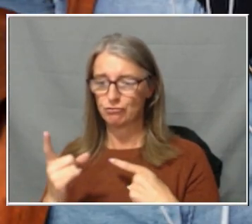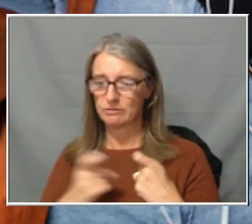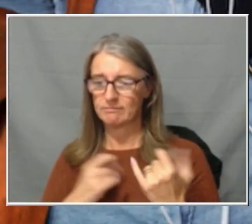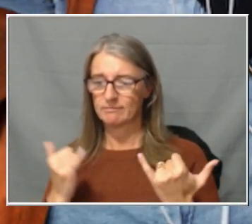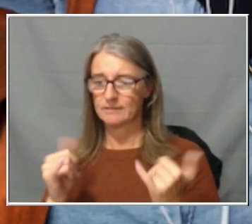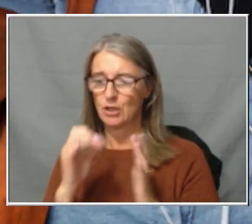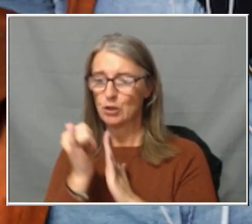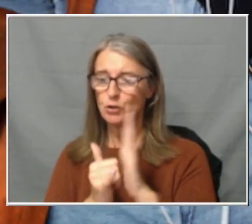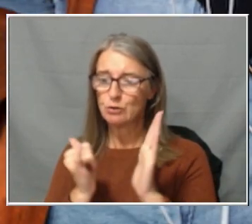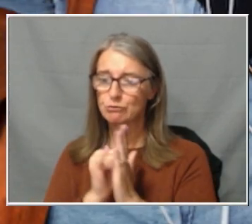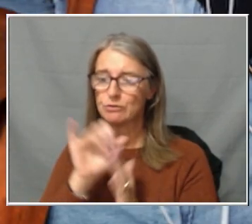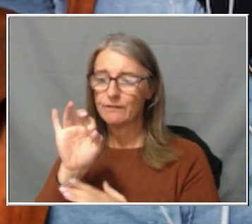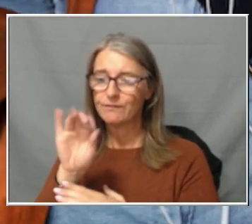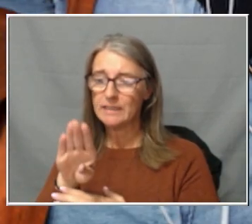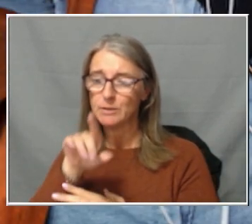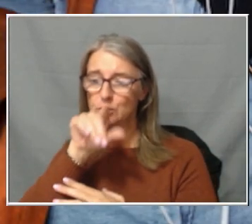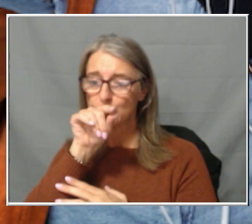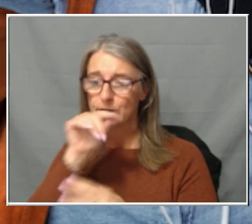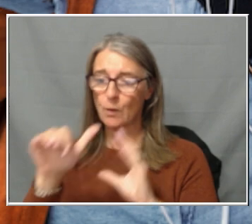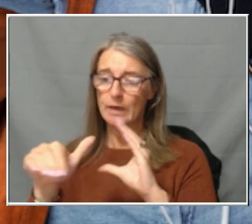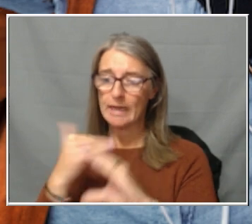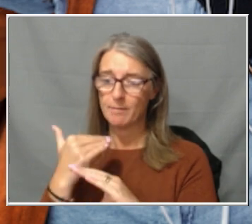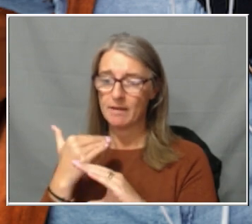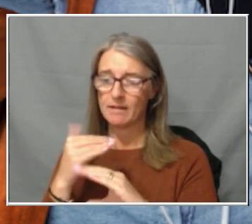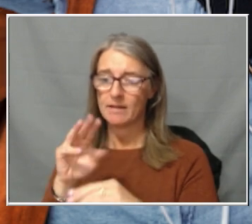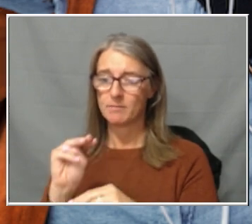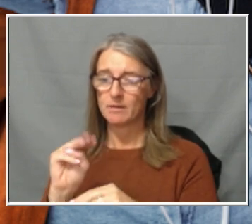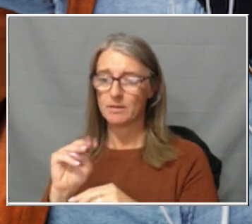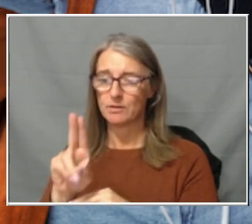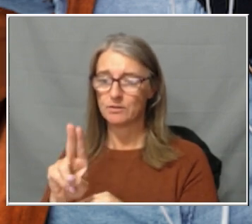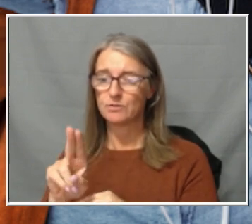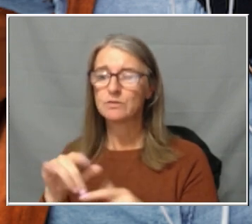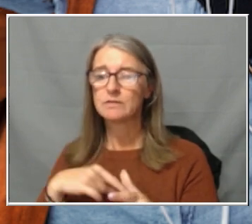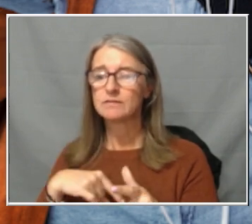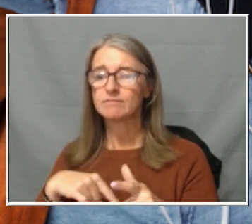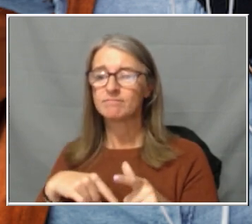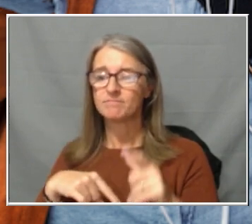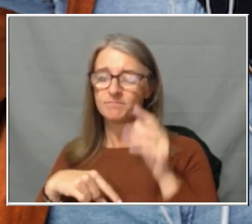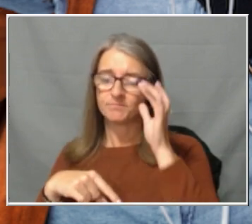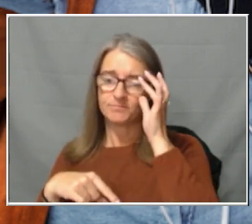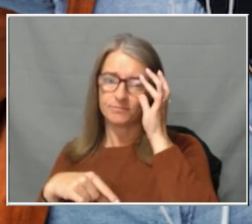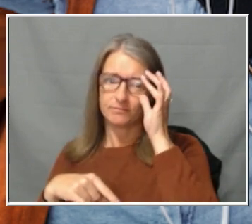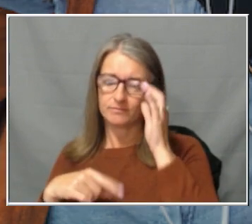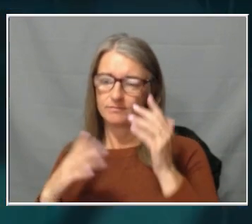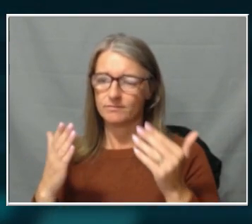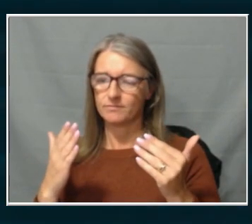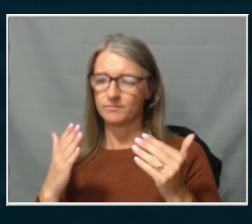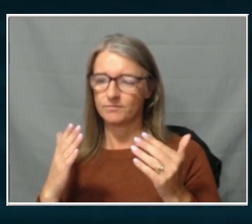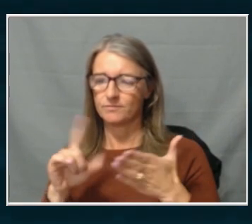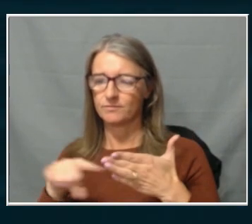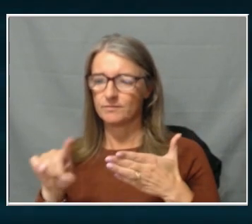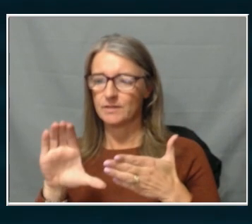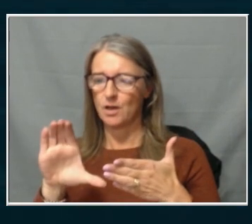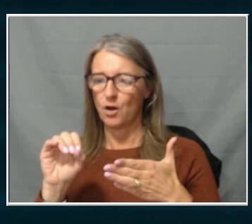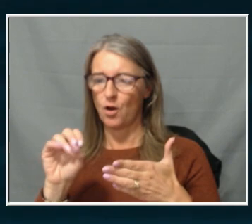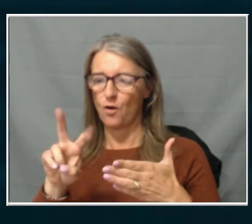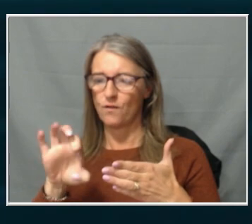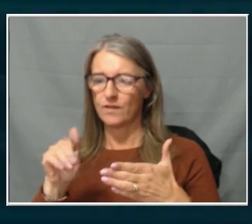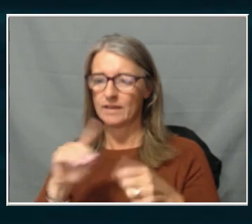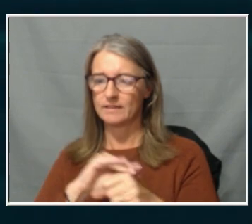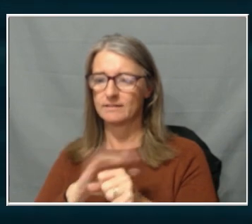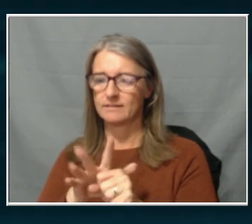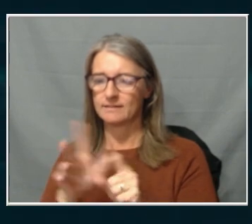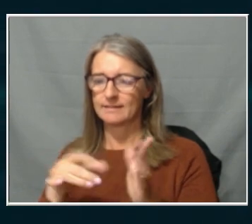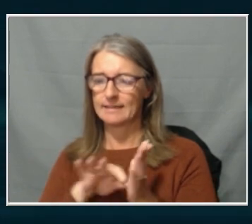YouTube, Facebook. You can tweet us or email us at the Medical News Network. The info is right there on your screen. But let's get a quick check of our COVID account with Dr. Dana Hawkinson. Good